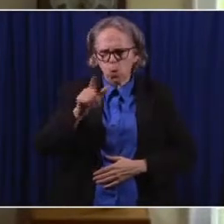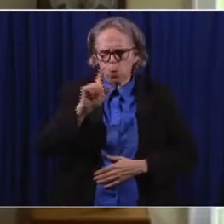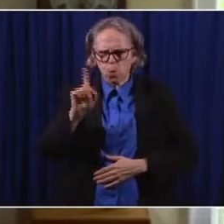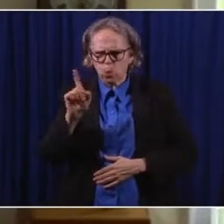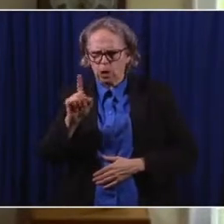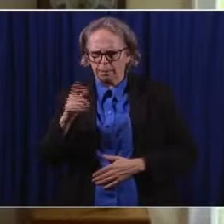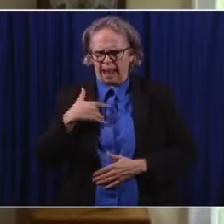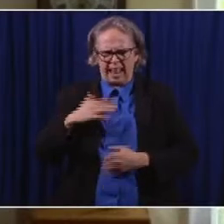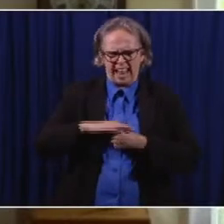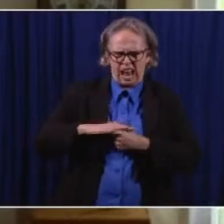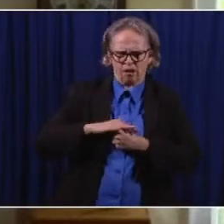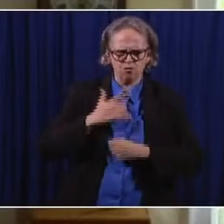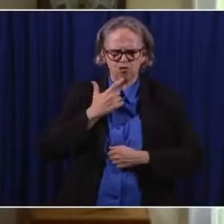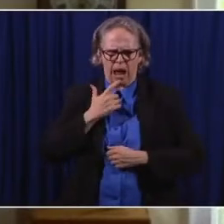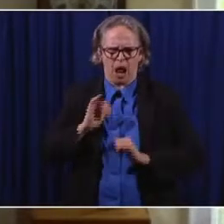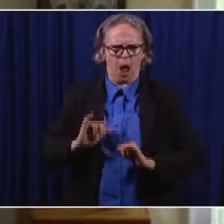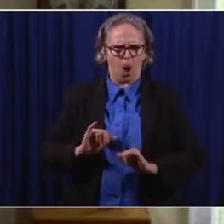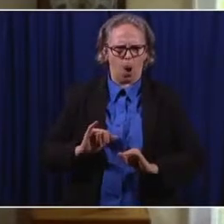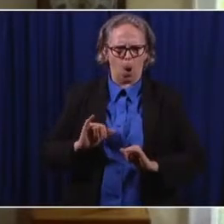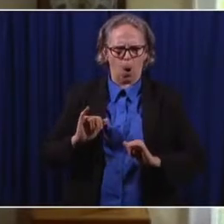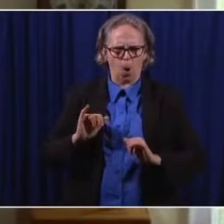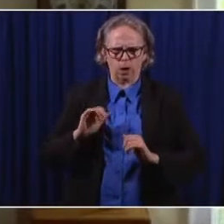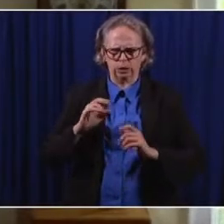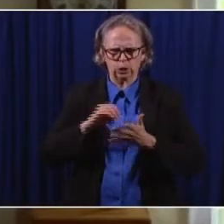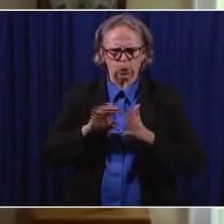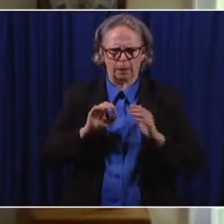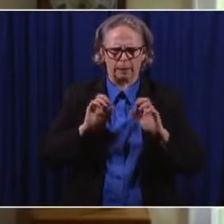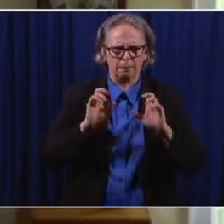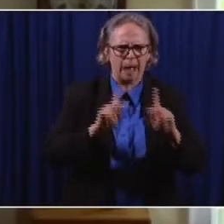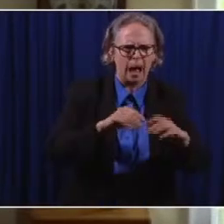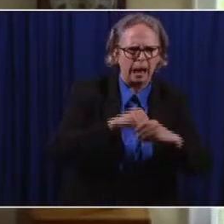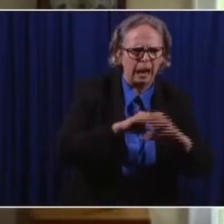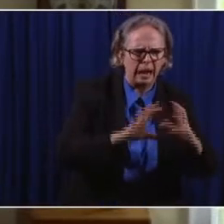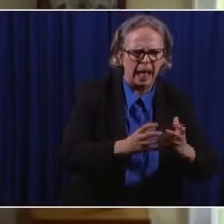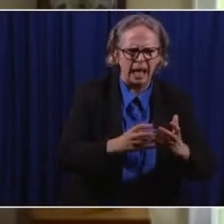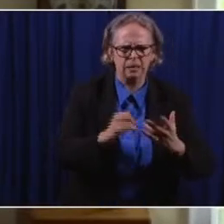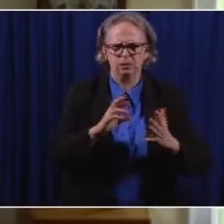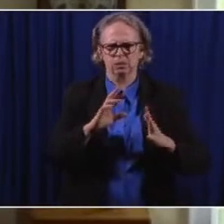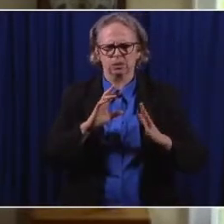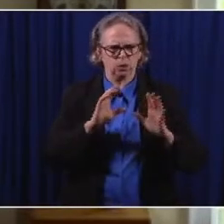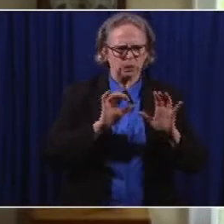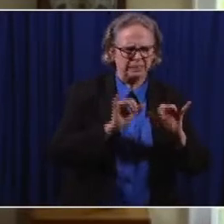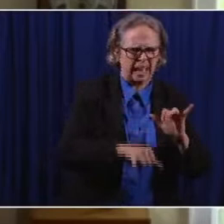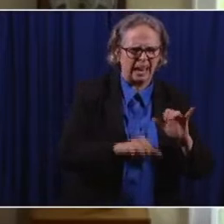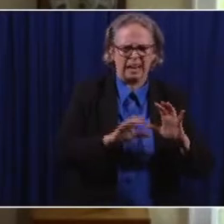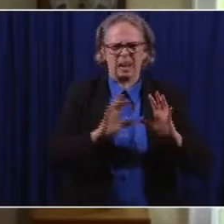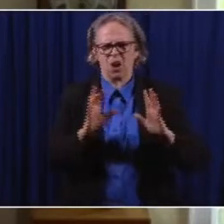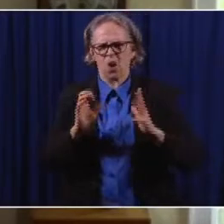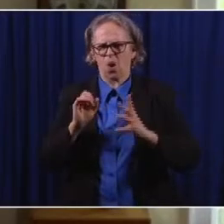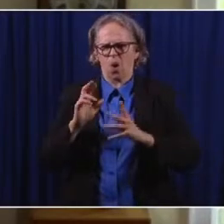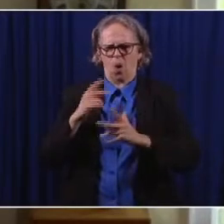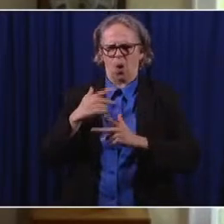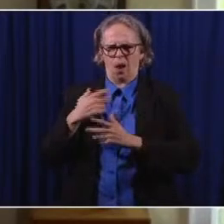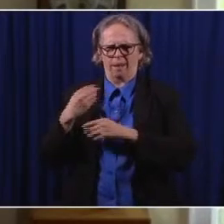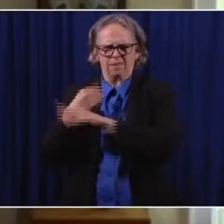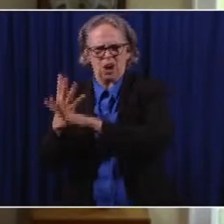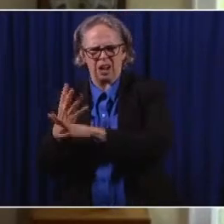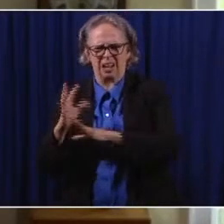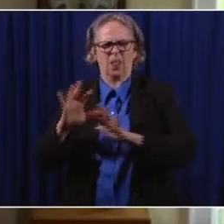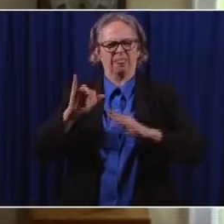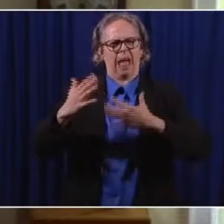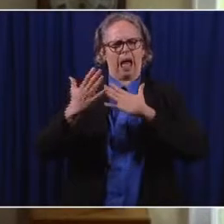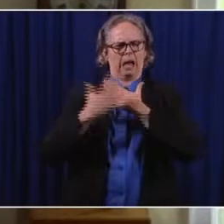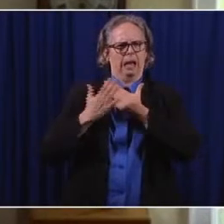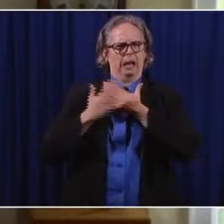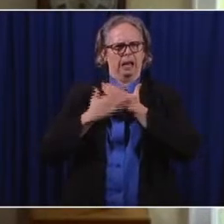your kids in school. That's where we're seeing, the red counties. So let's go to the next one,